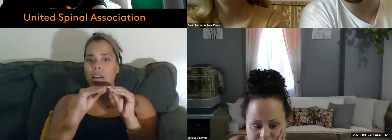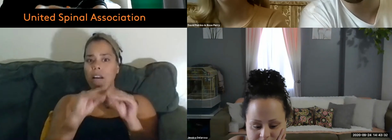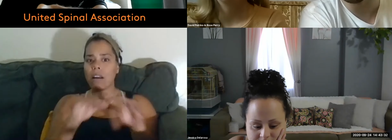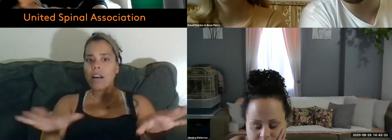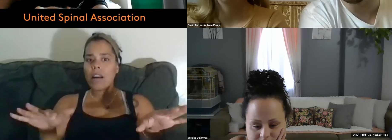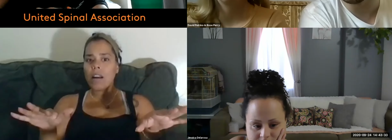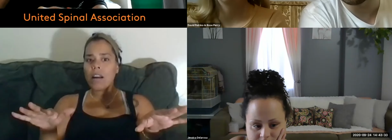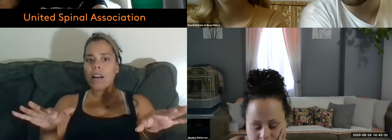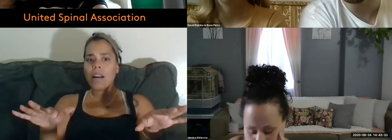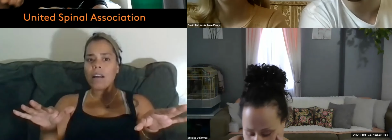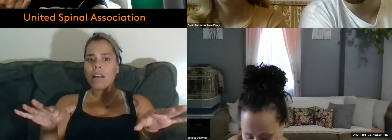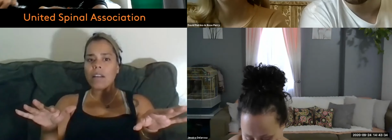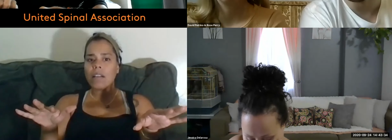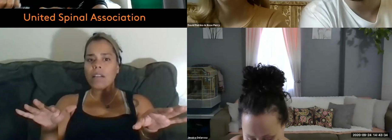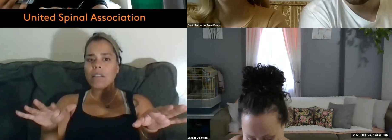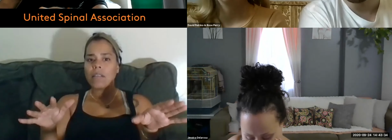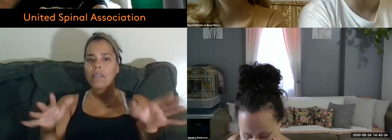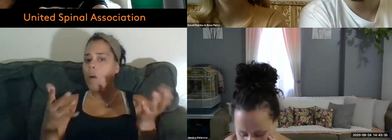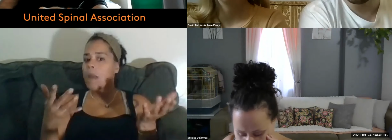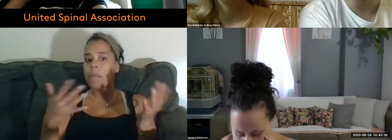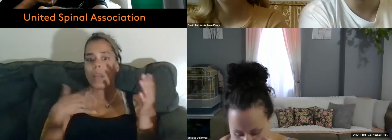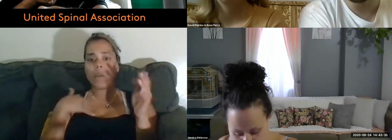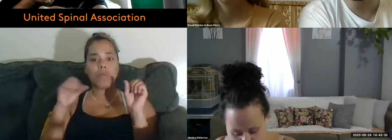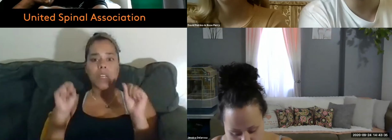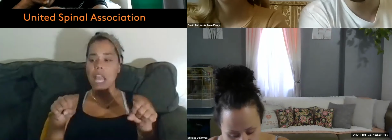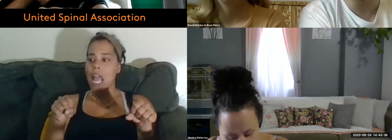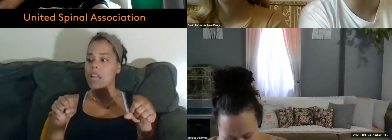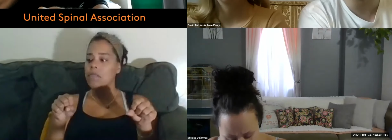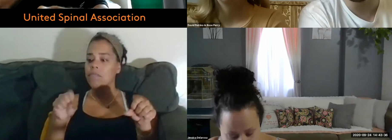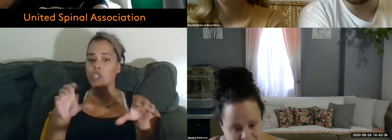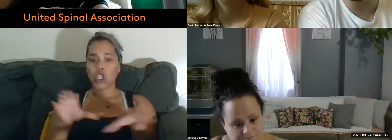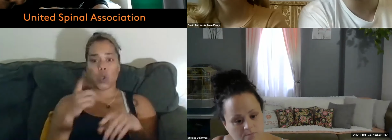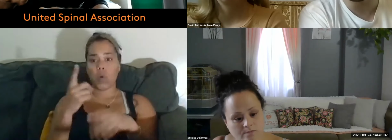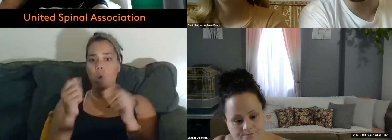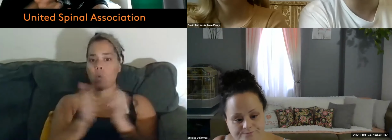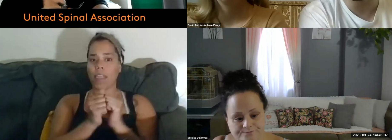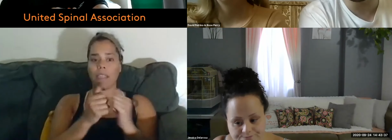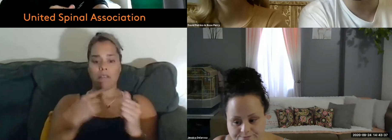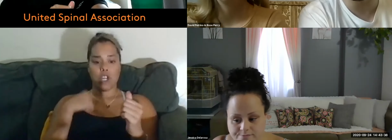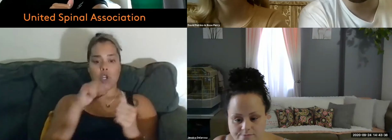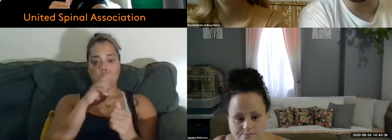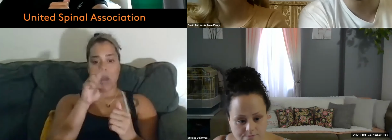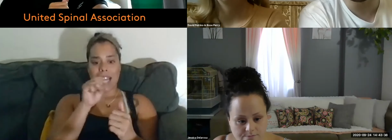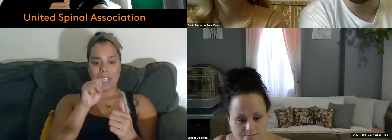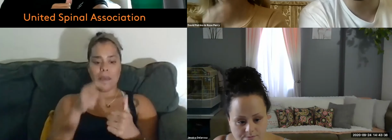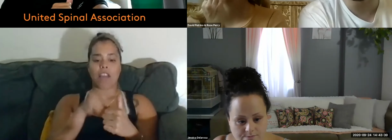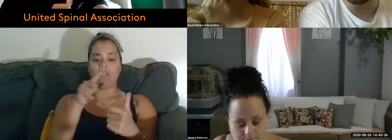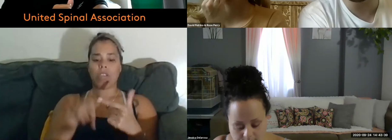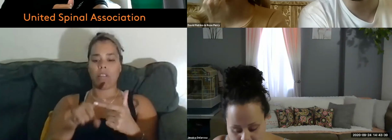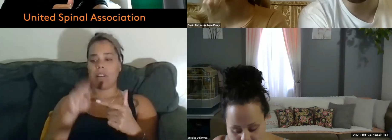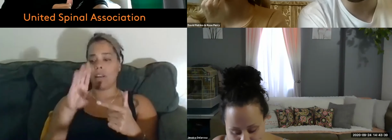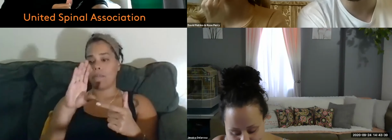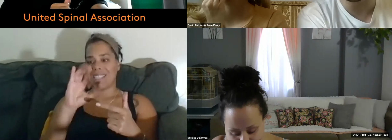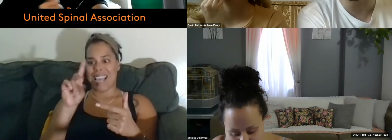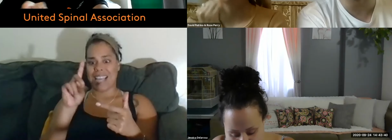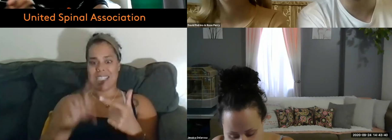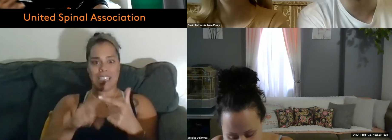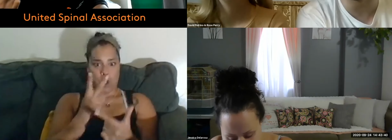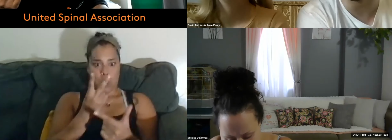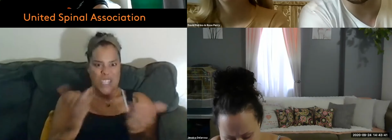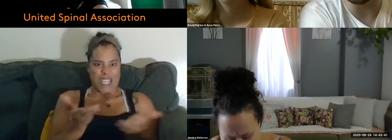sign-on letter with organizations. You got United Spinal, you got BCID too right here, and there's